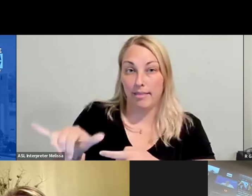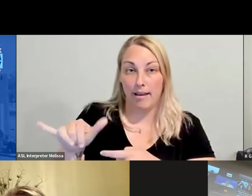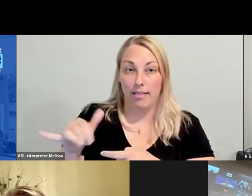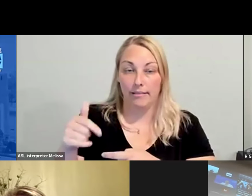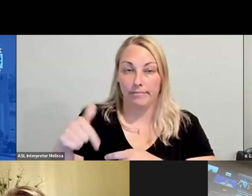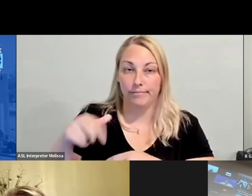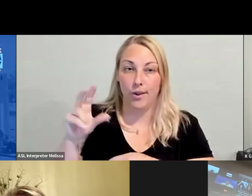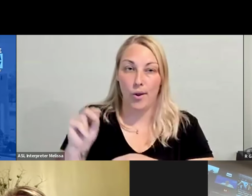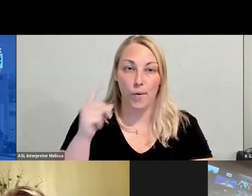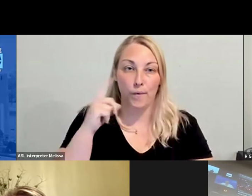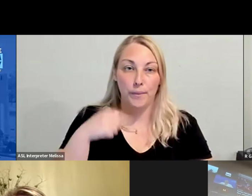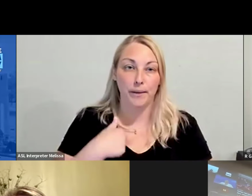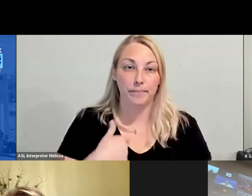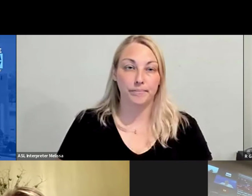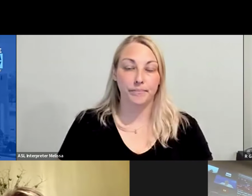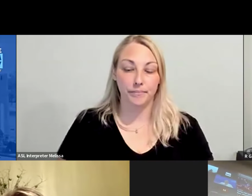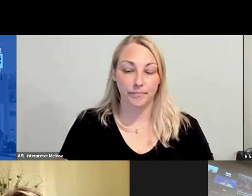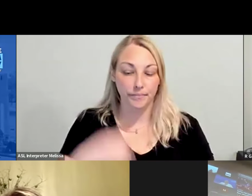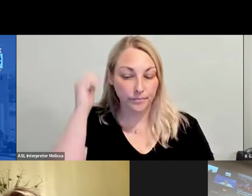too premature.